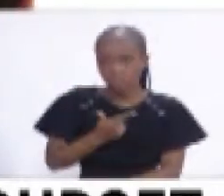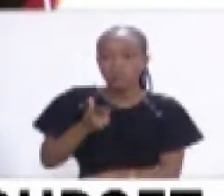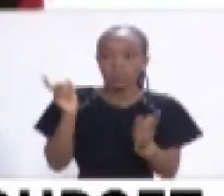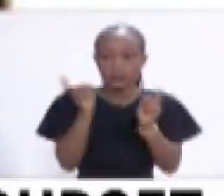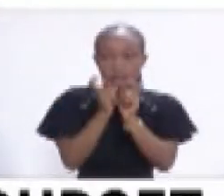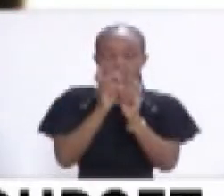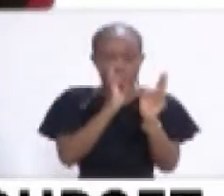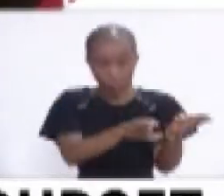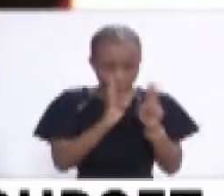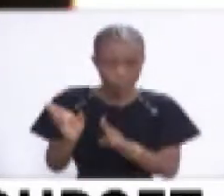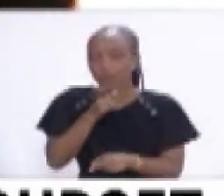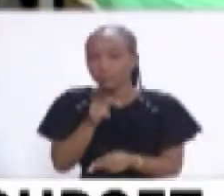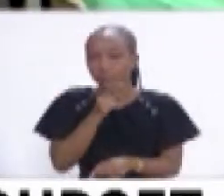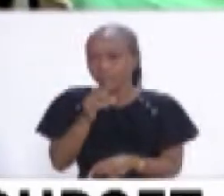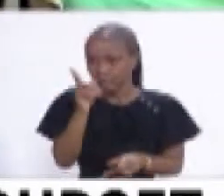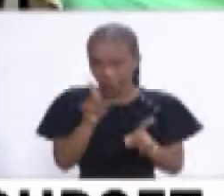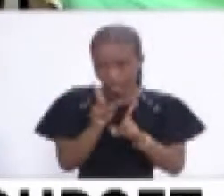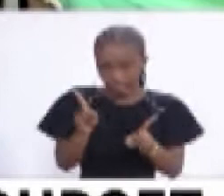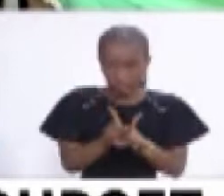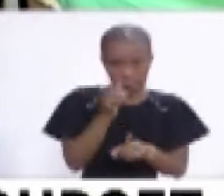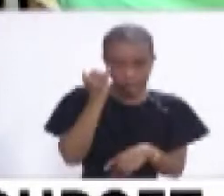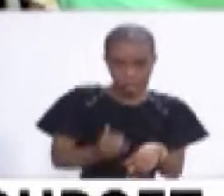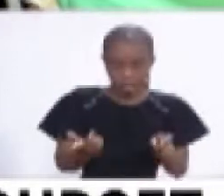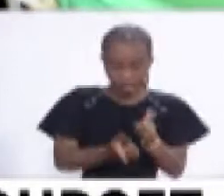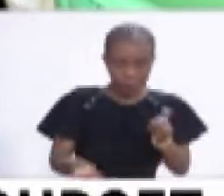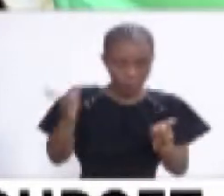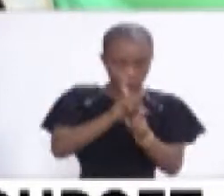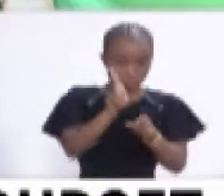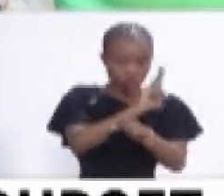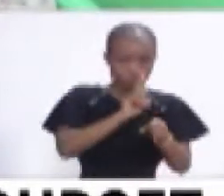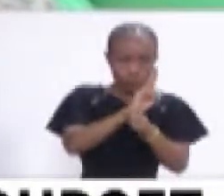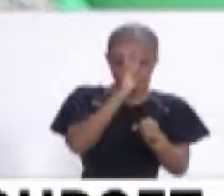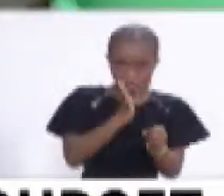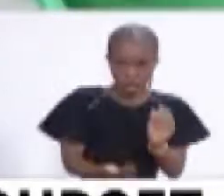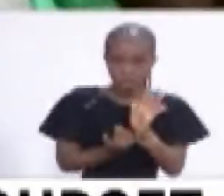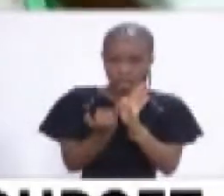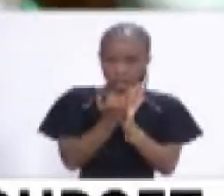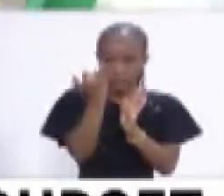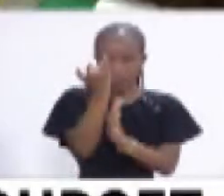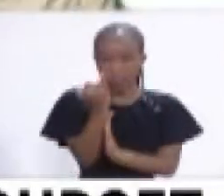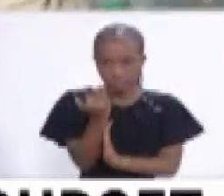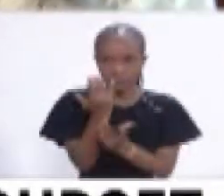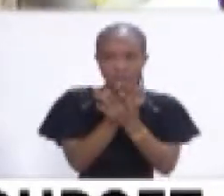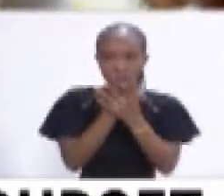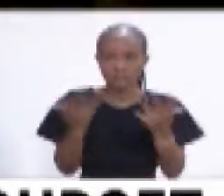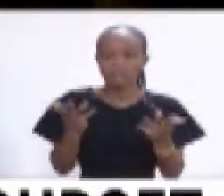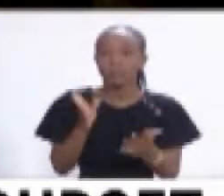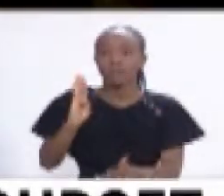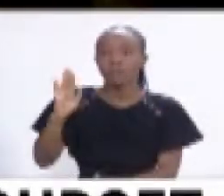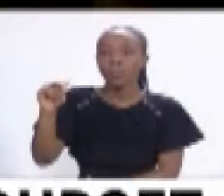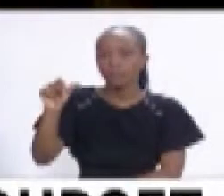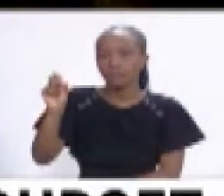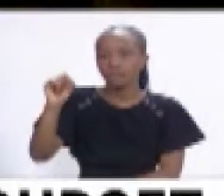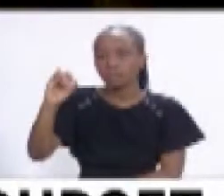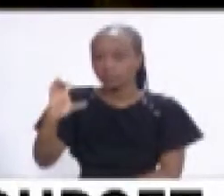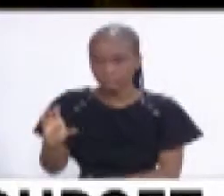man because transporters and traders had passed the additional cost to consumers, leading to an increase of the prices of basic commodities. Naye saa